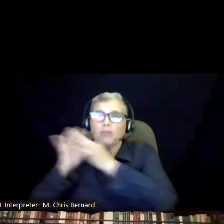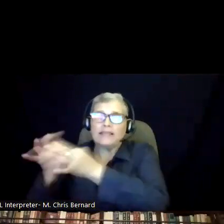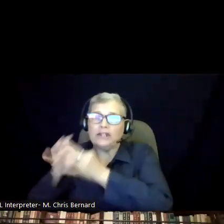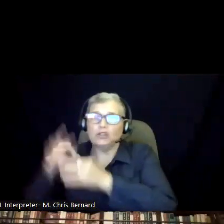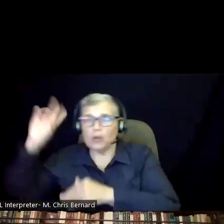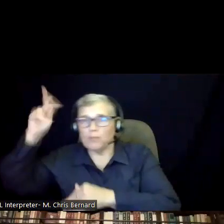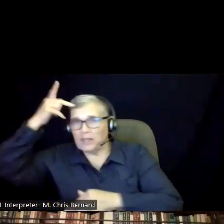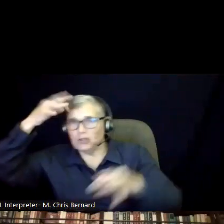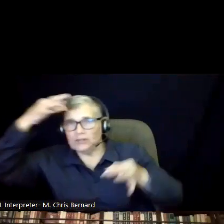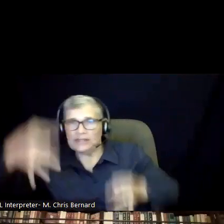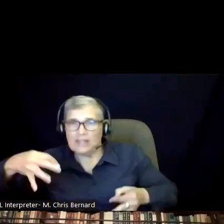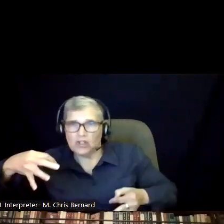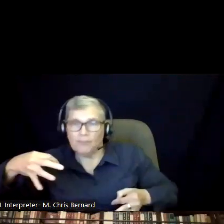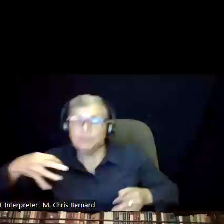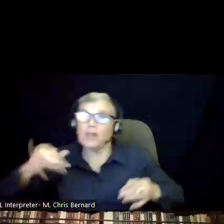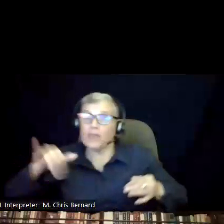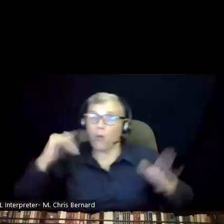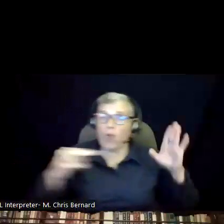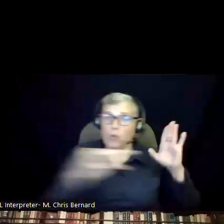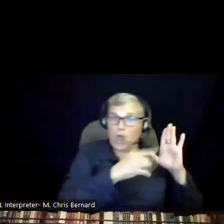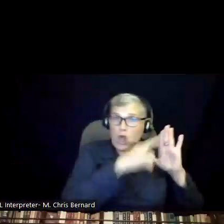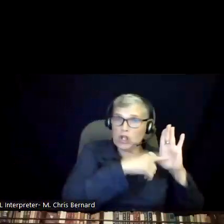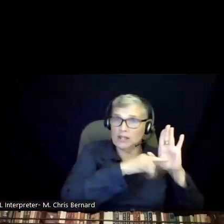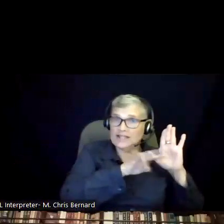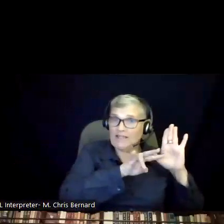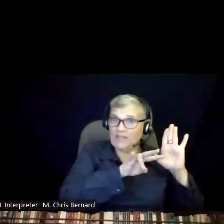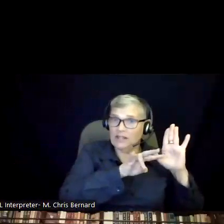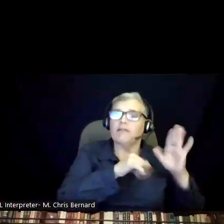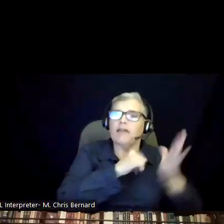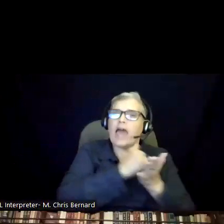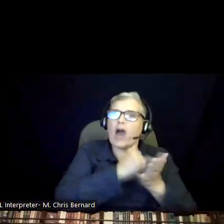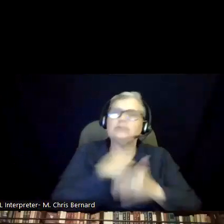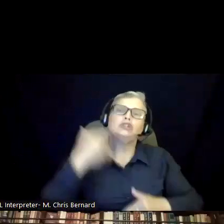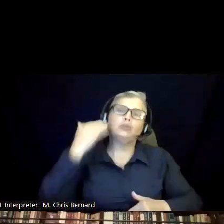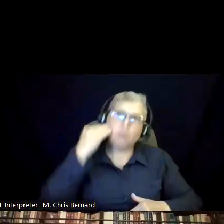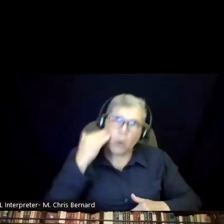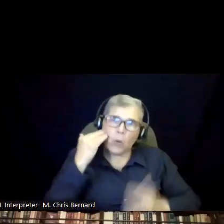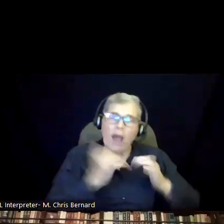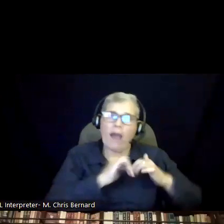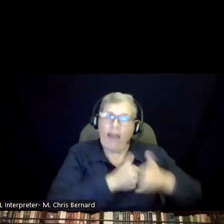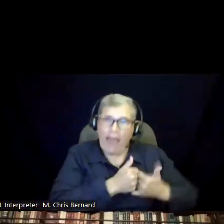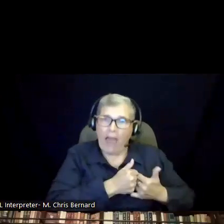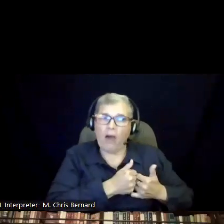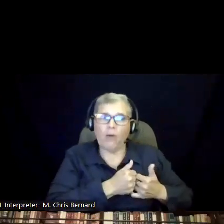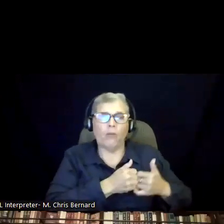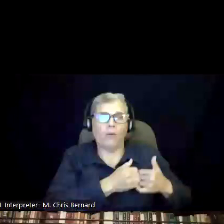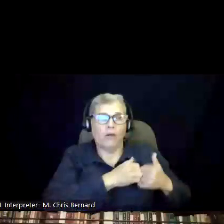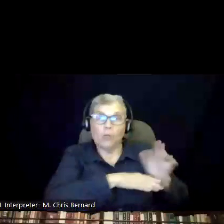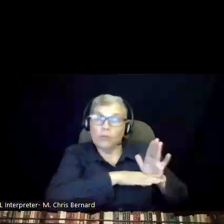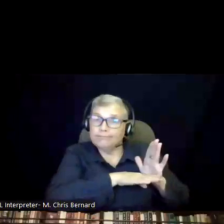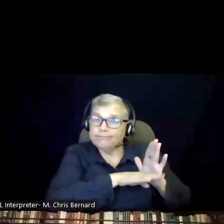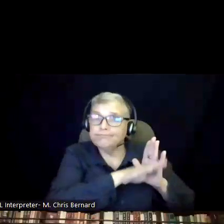on what the model says, while it can be helpful to know where we've come from, or at least have a hard look at